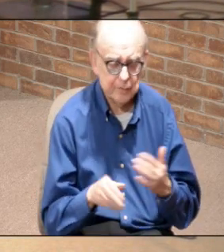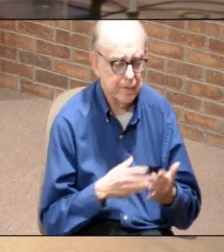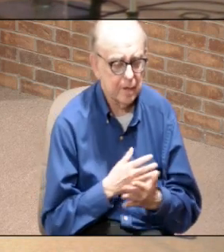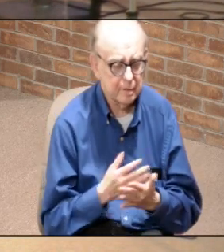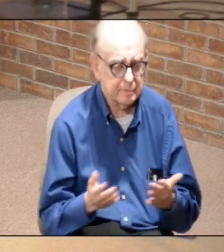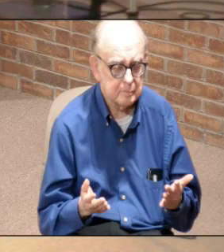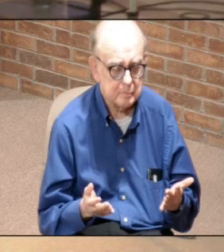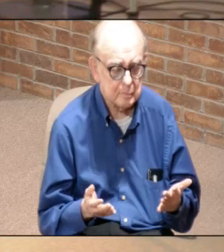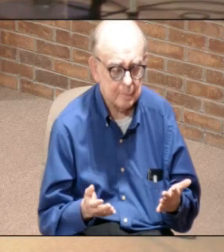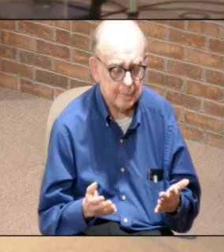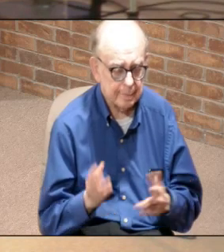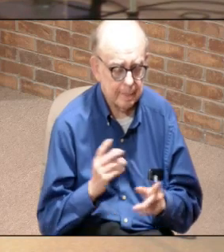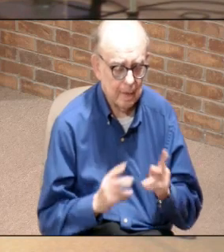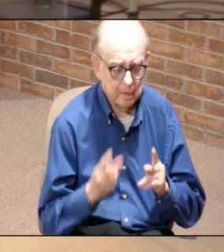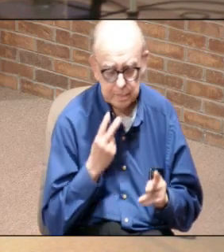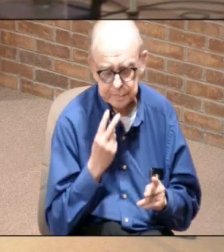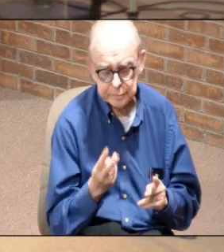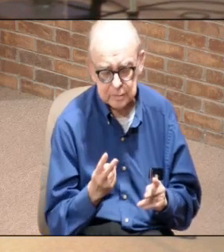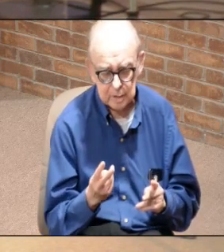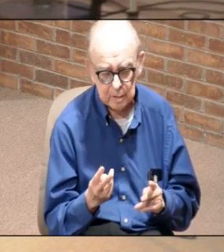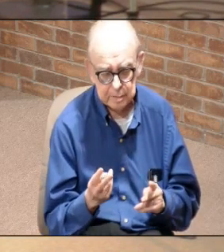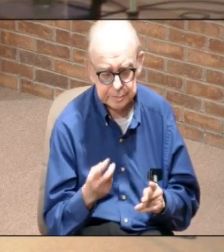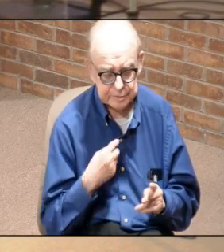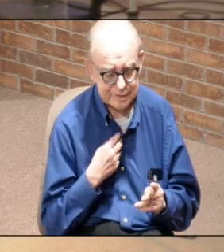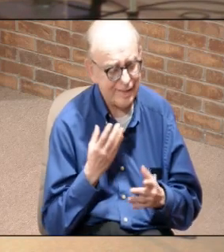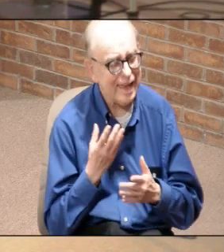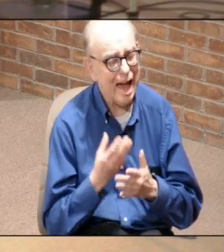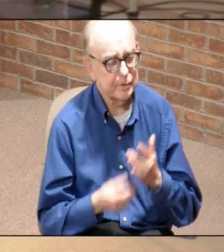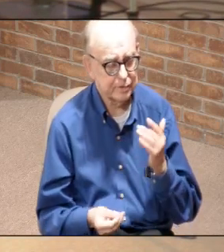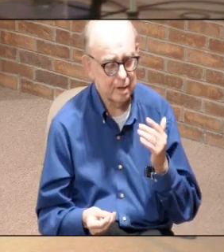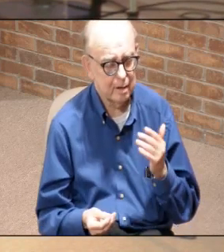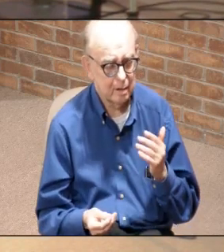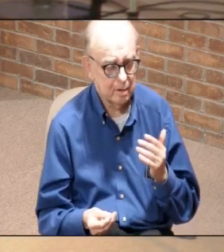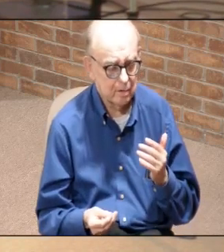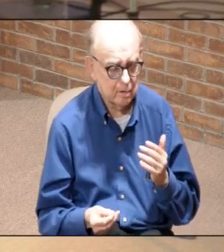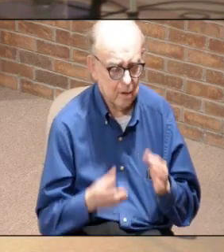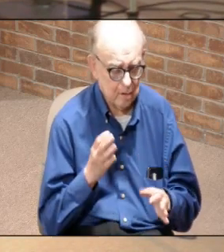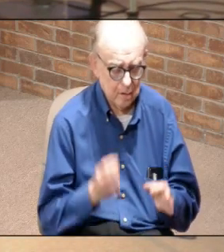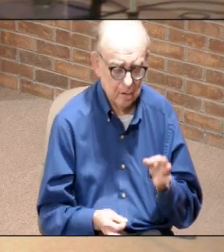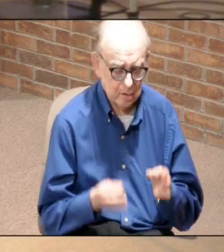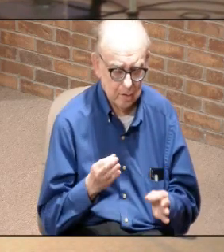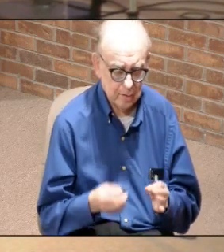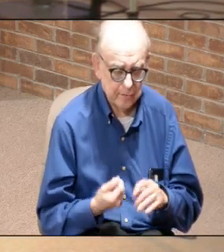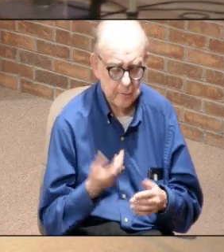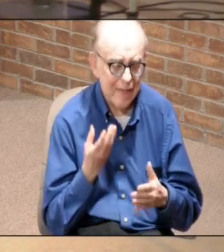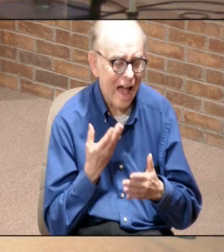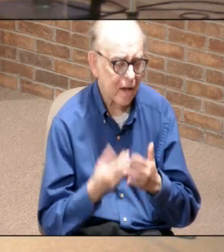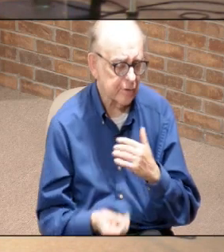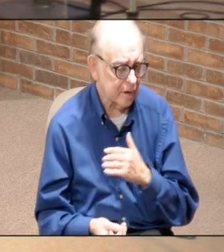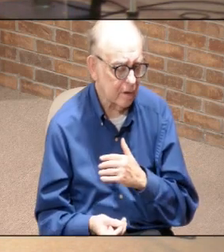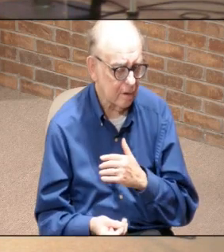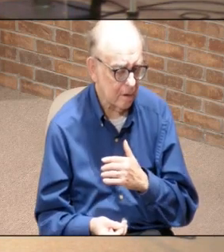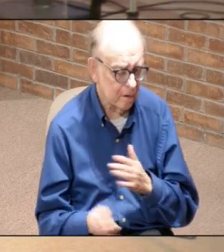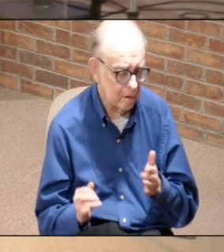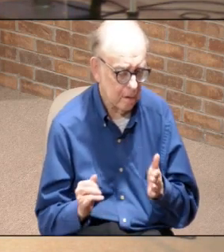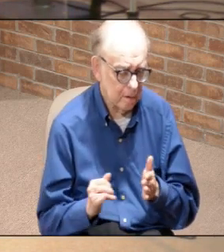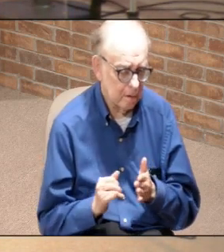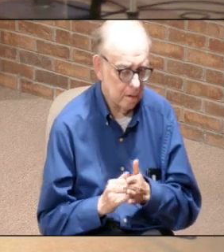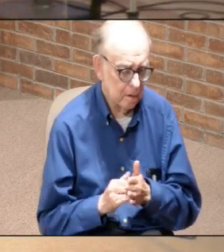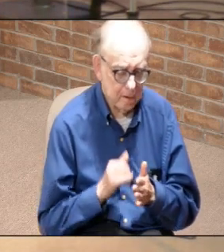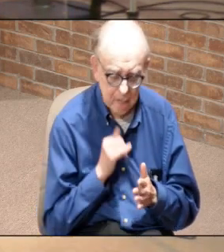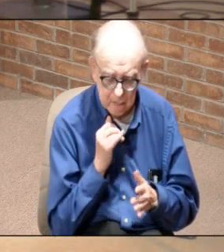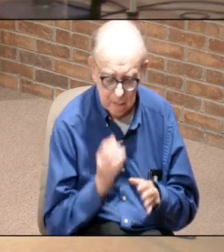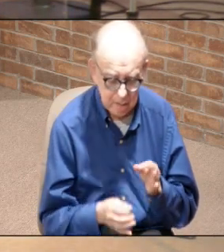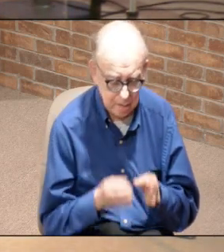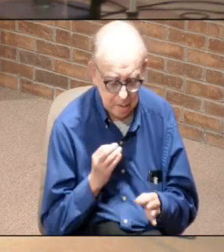everything. People see the outside and they judge you from the outside. God's not judging